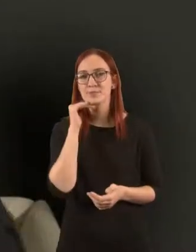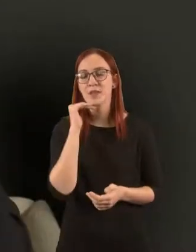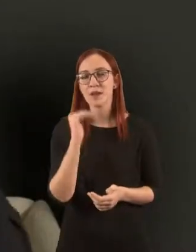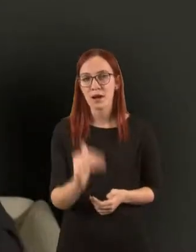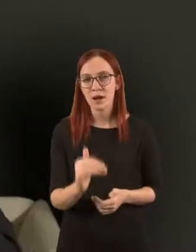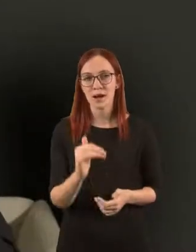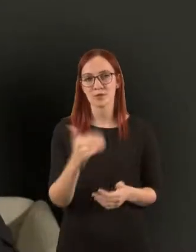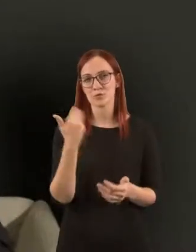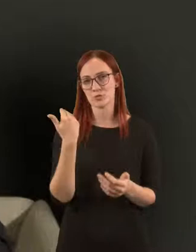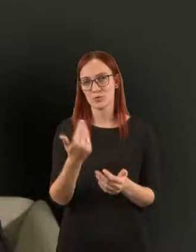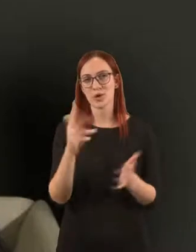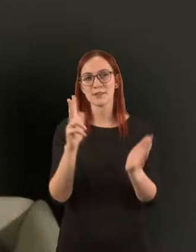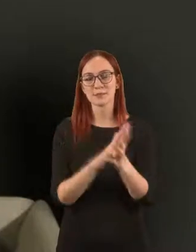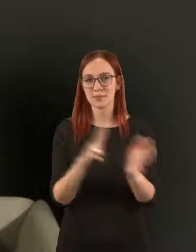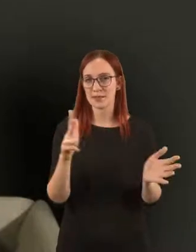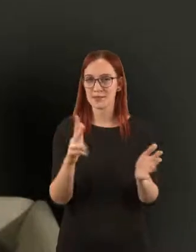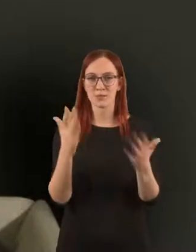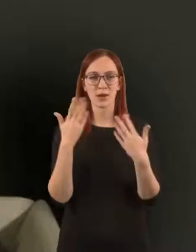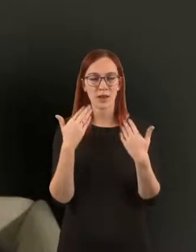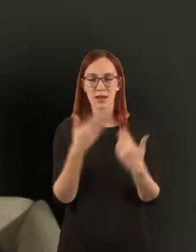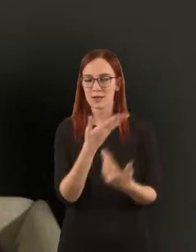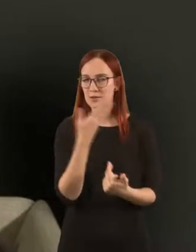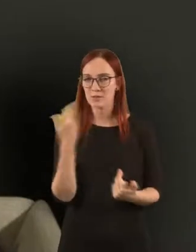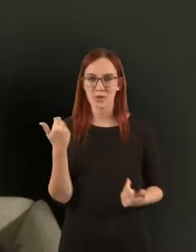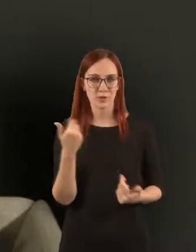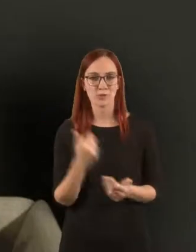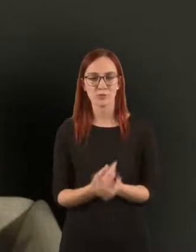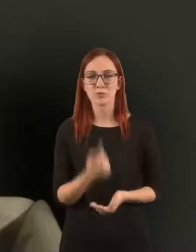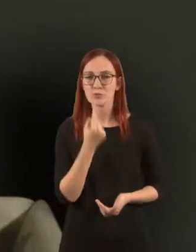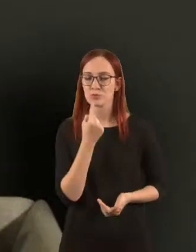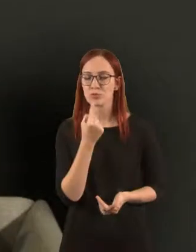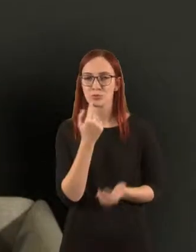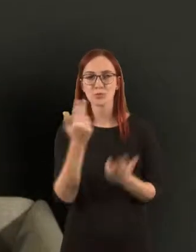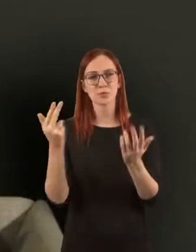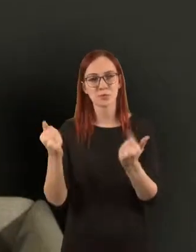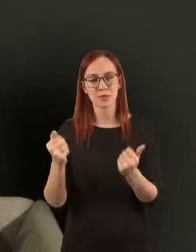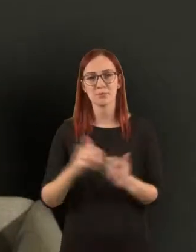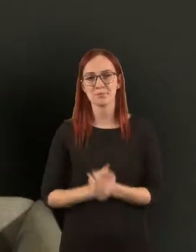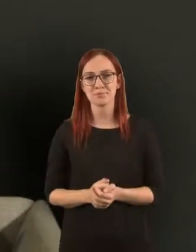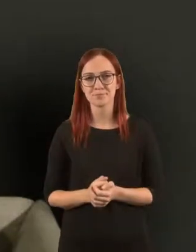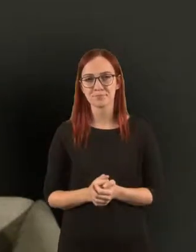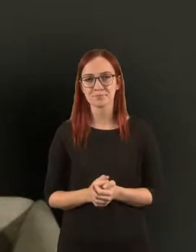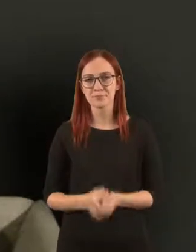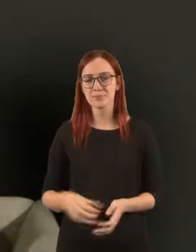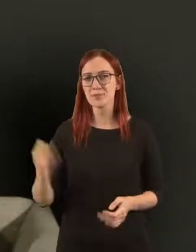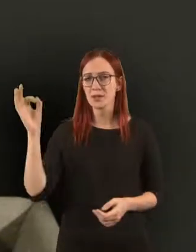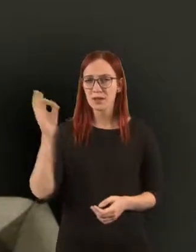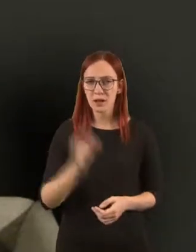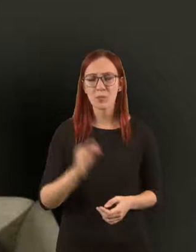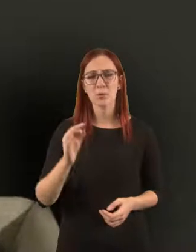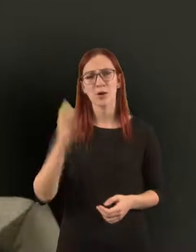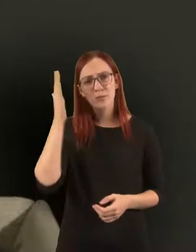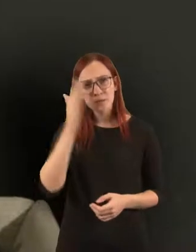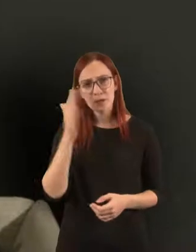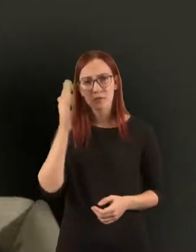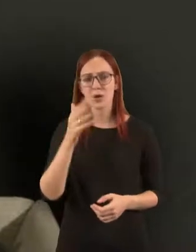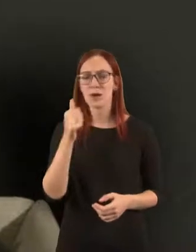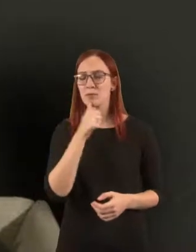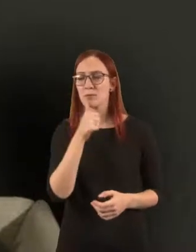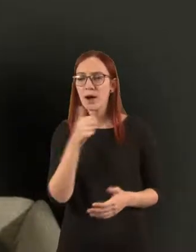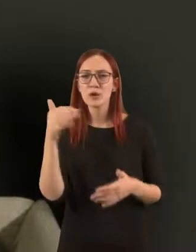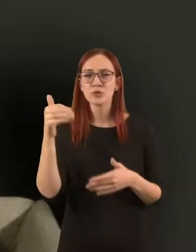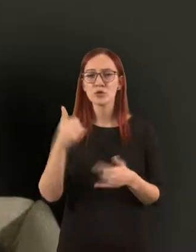focused in how much money I have to pay this year, but you have to see in the long run